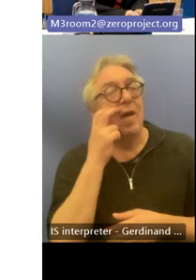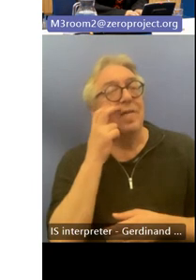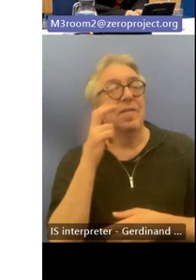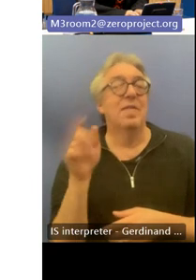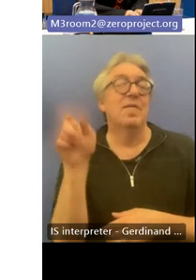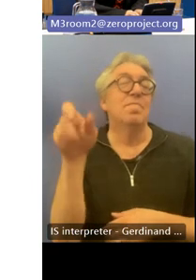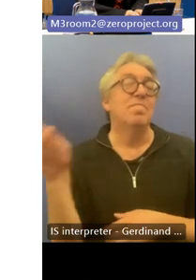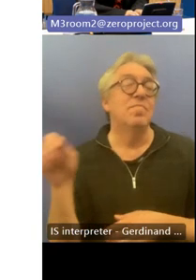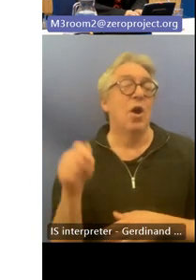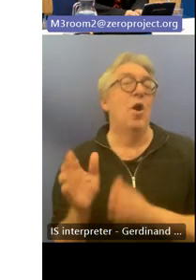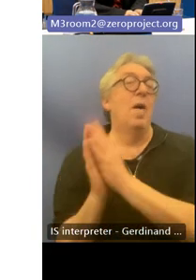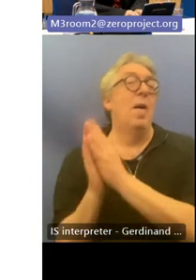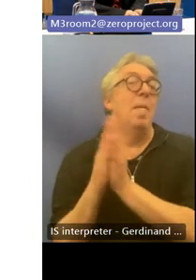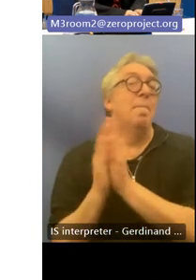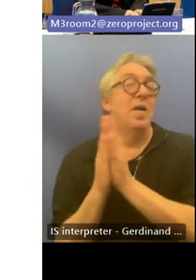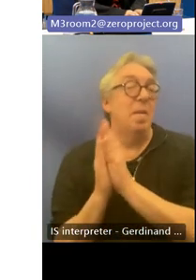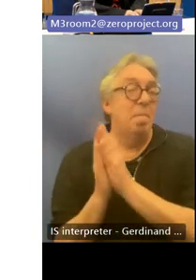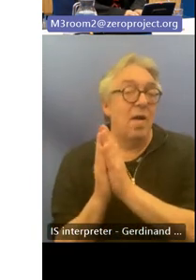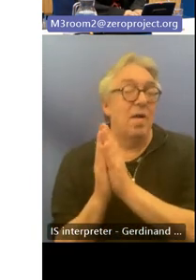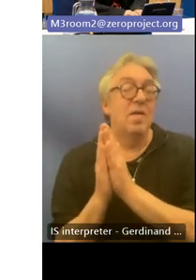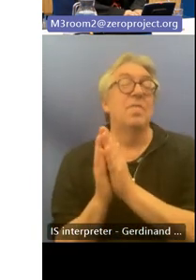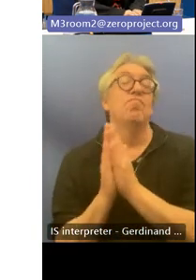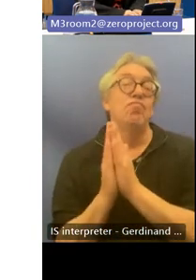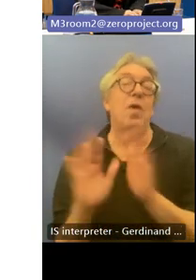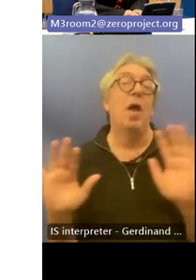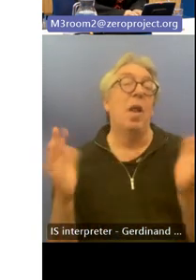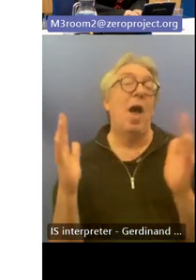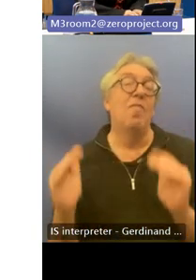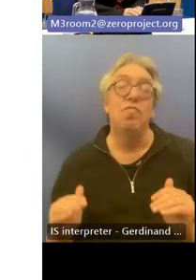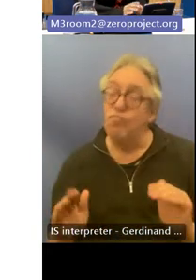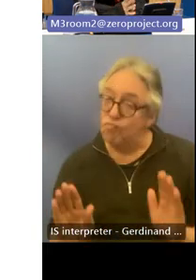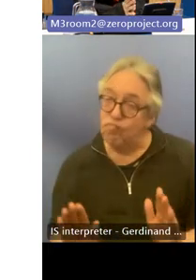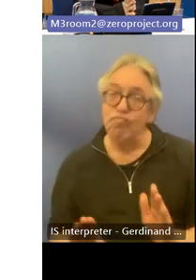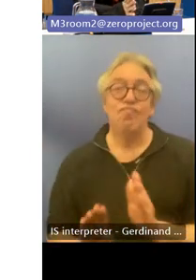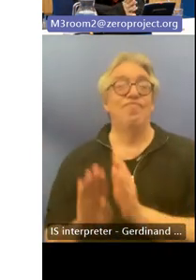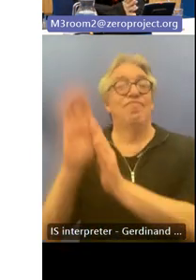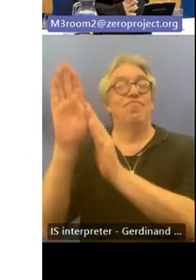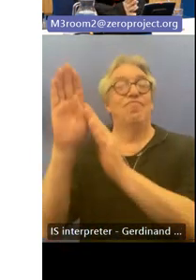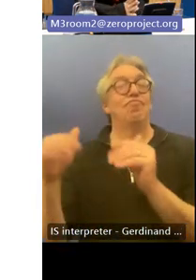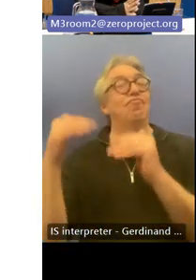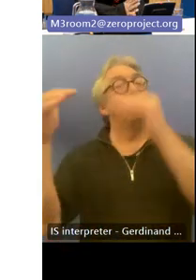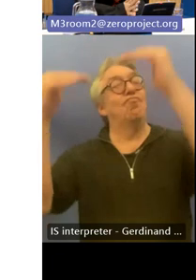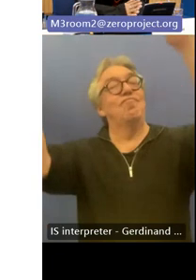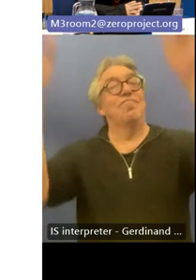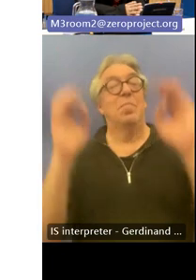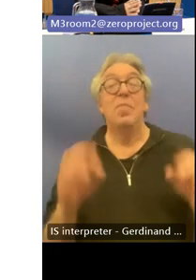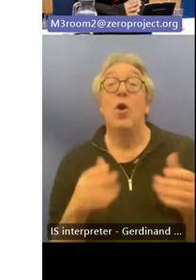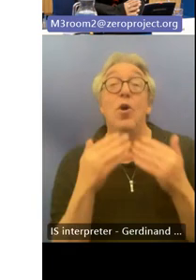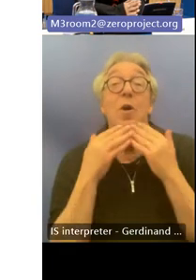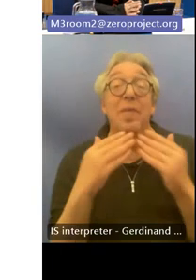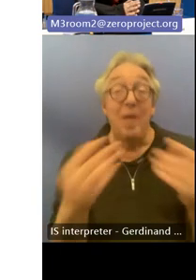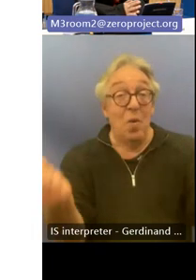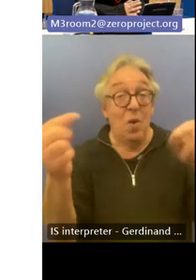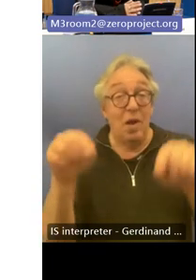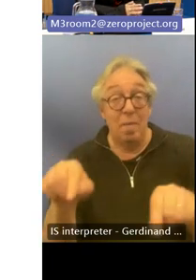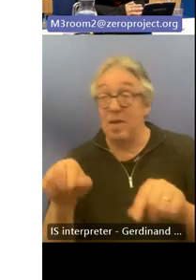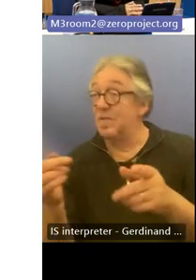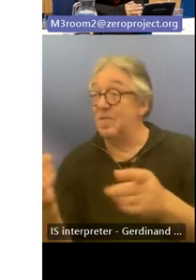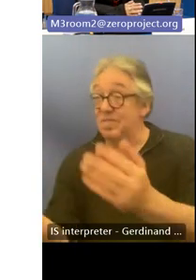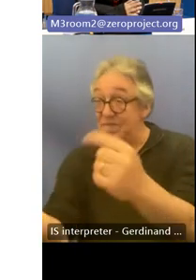blind persons in our country. Yeah, thank you very much for your presence here and your